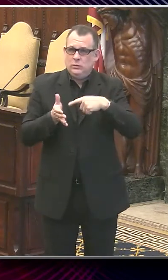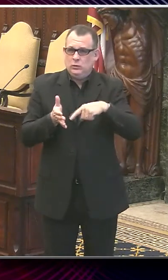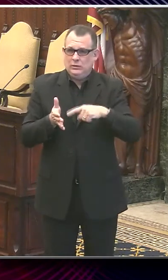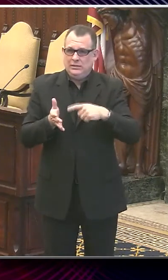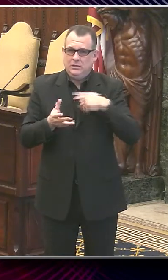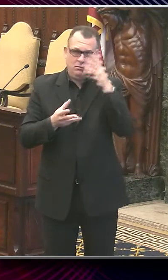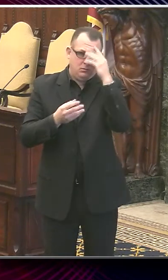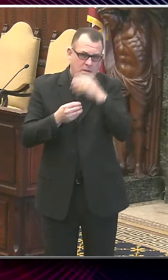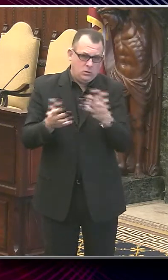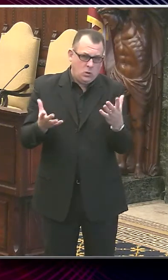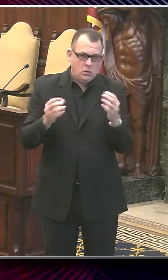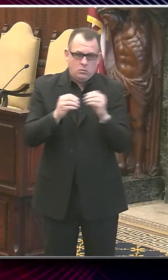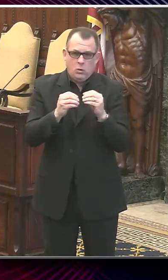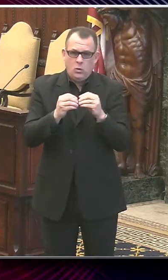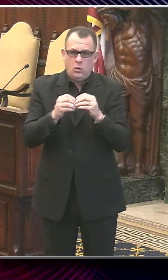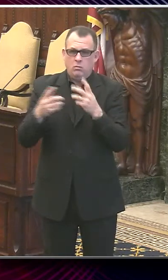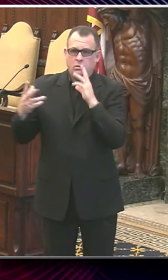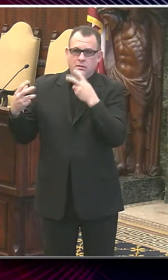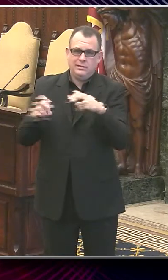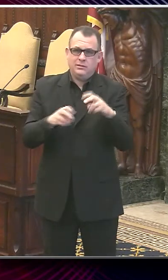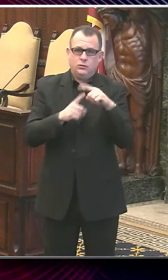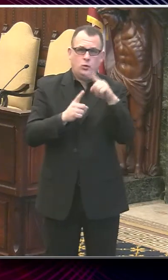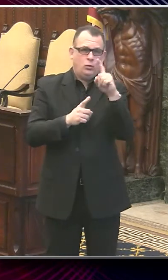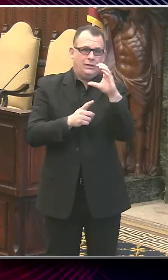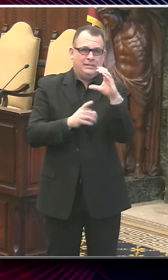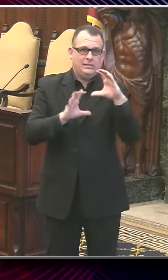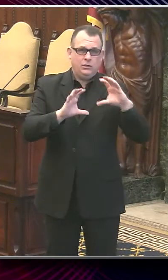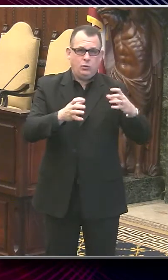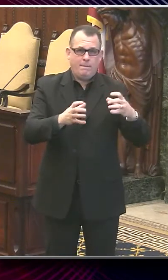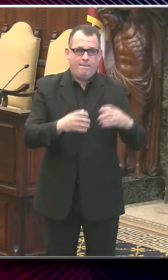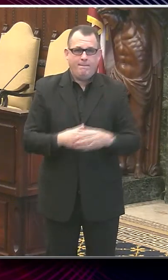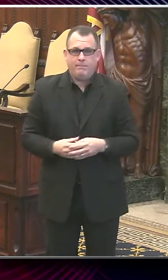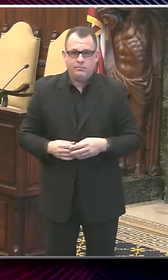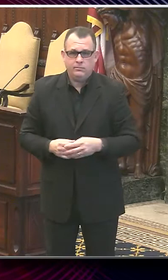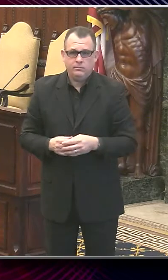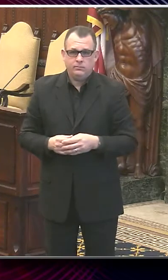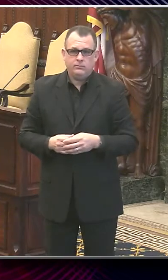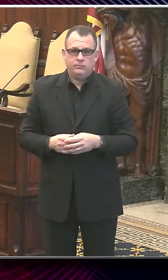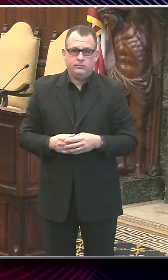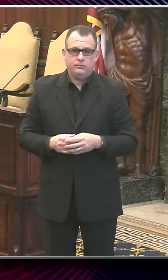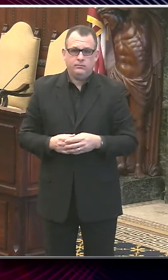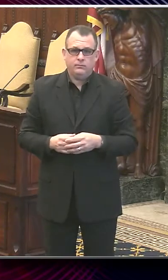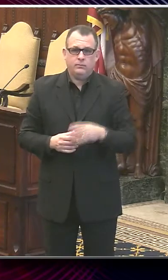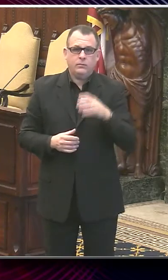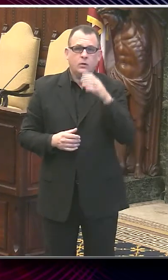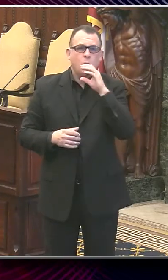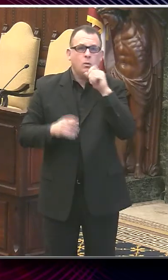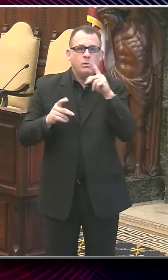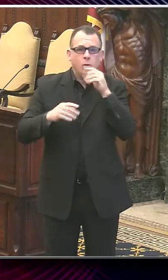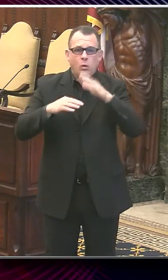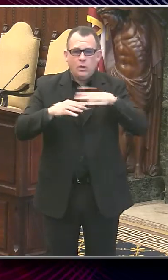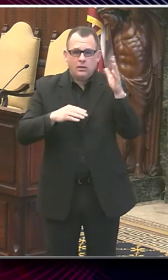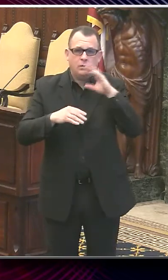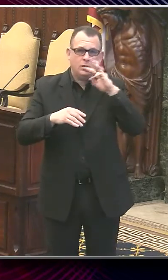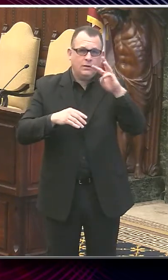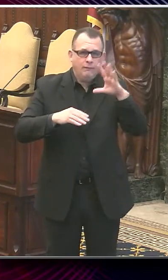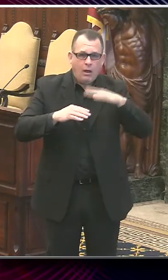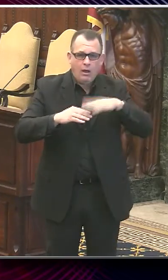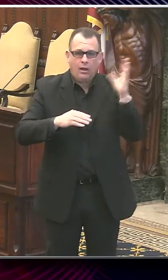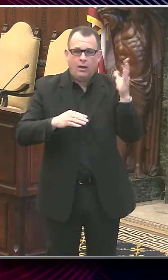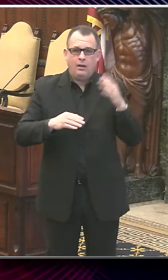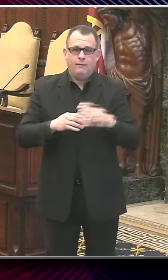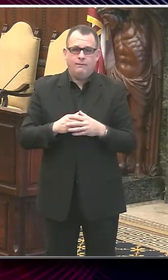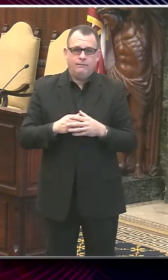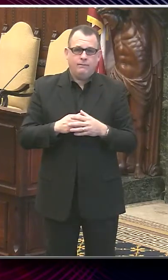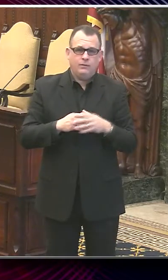move to phase 1C. Now let me talk a little bit more about the people over the age of 65. More than 80% of the deaths that